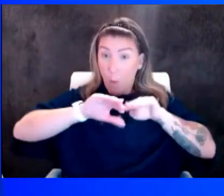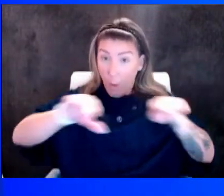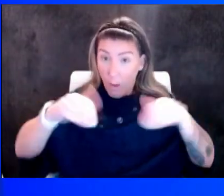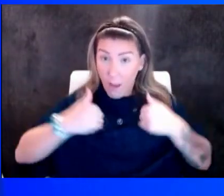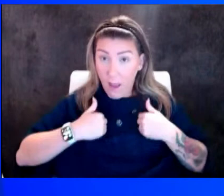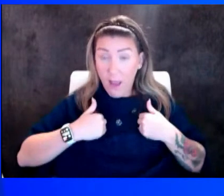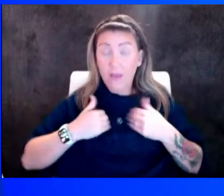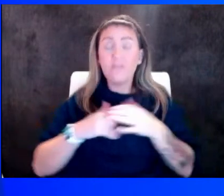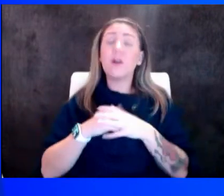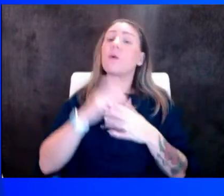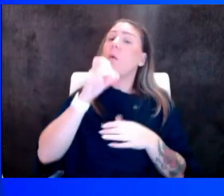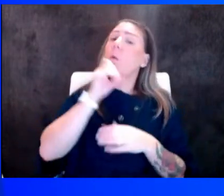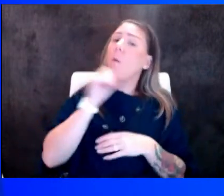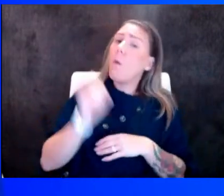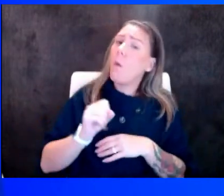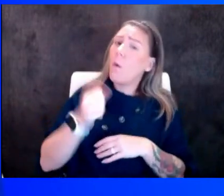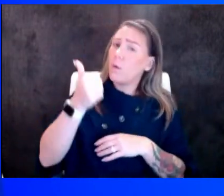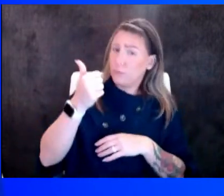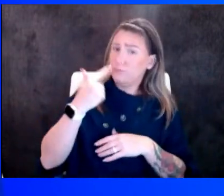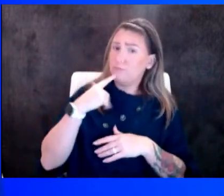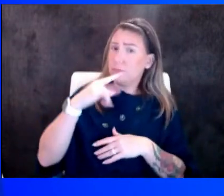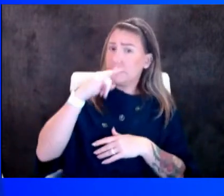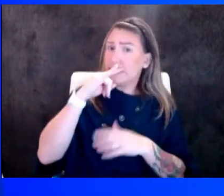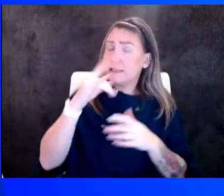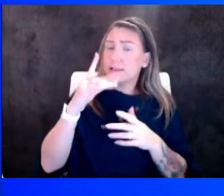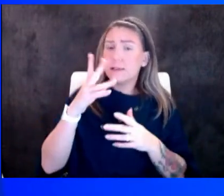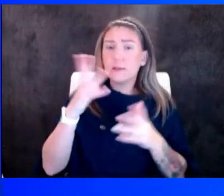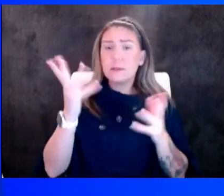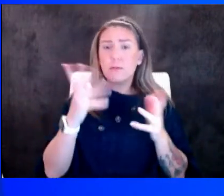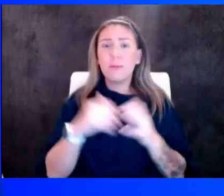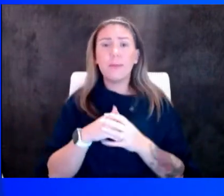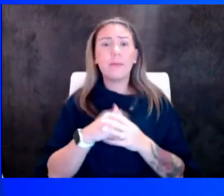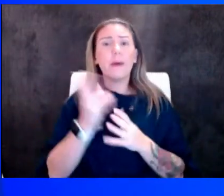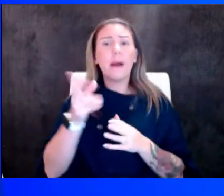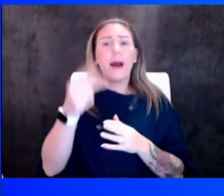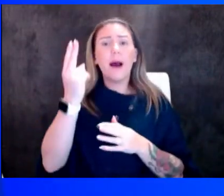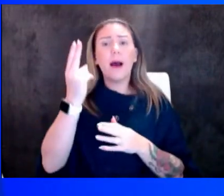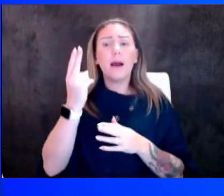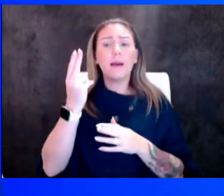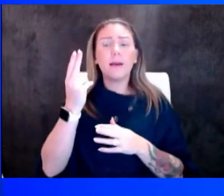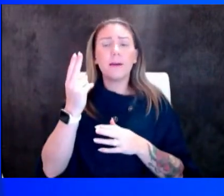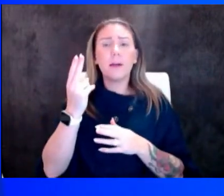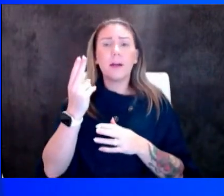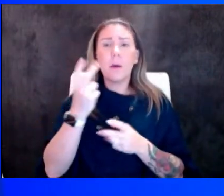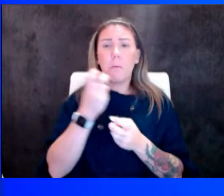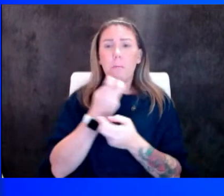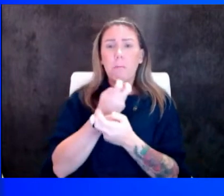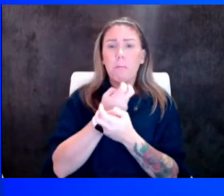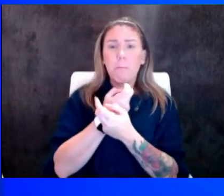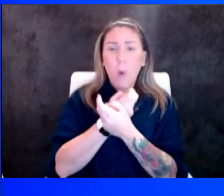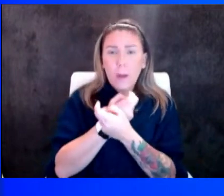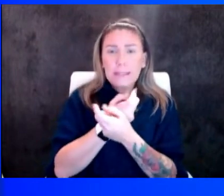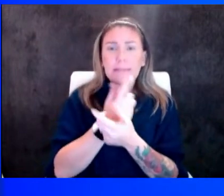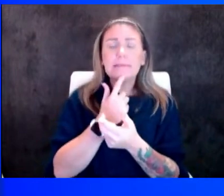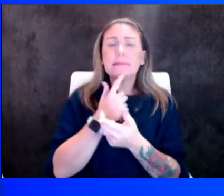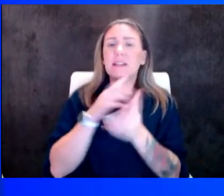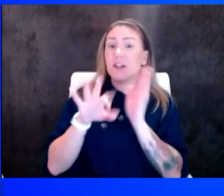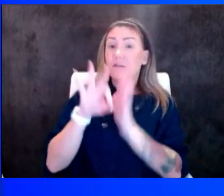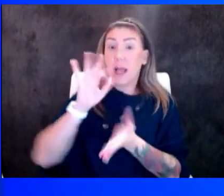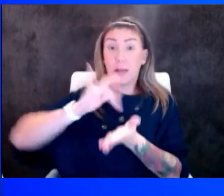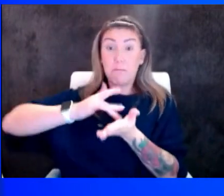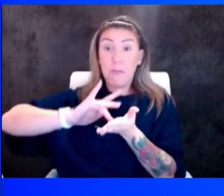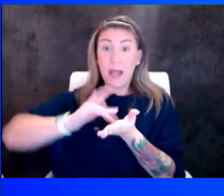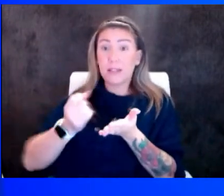older kids, you may see higher incidence of poisonings, like finding medications in the home or